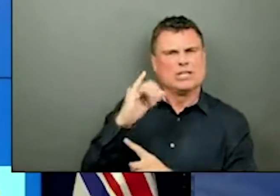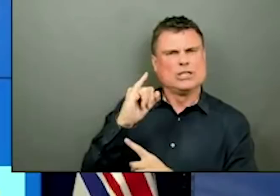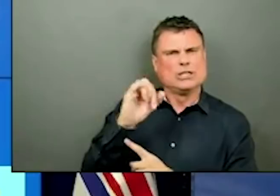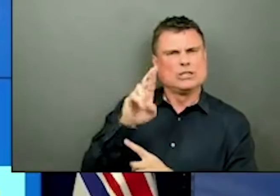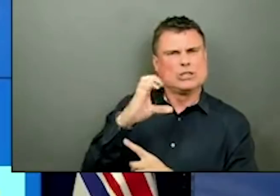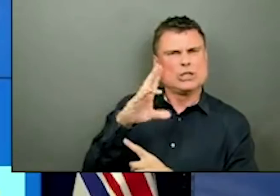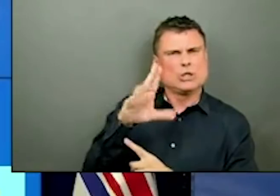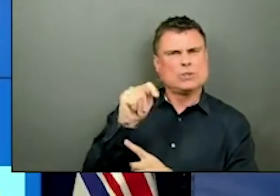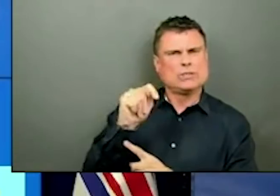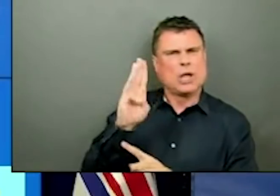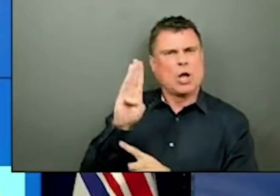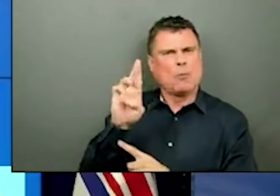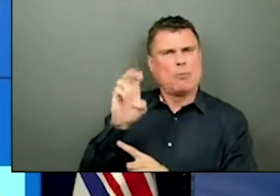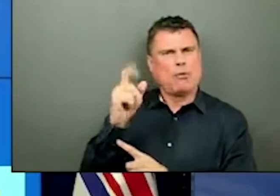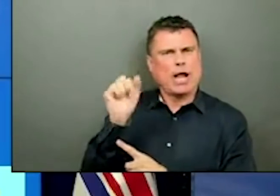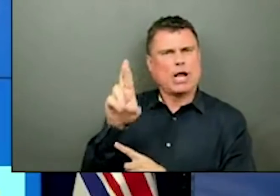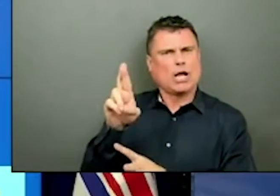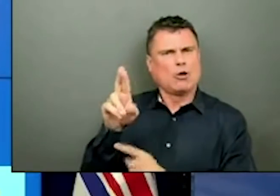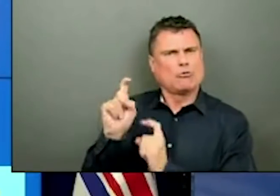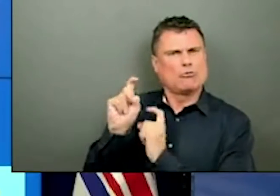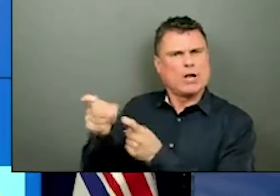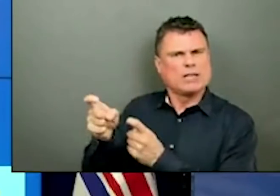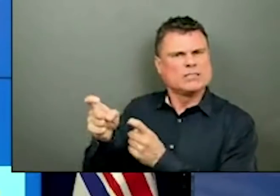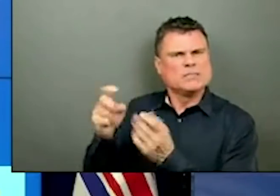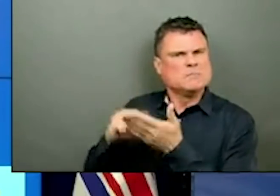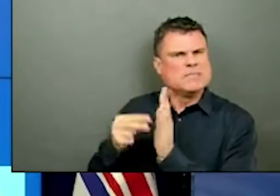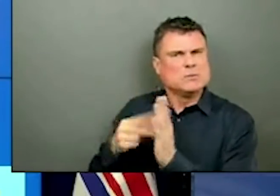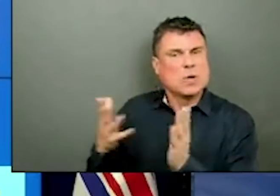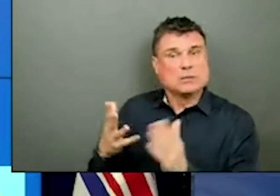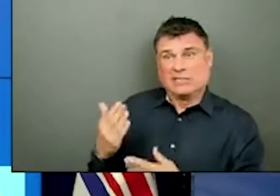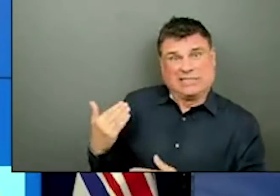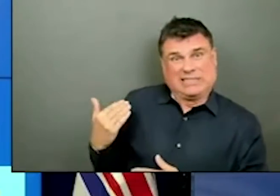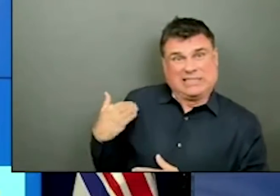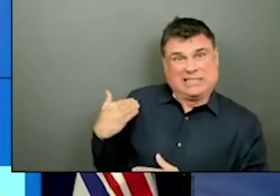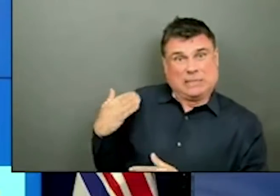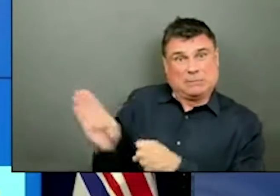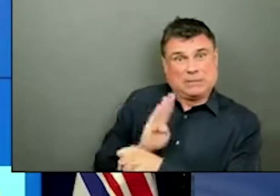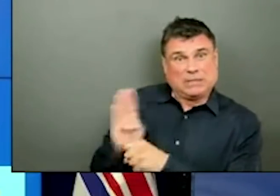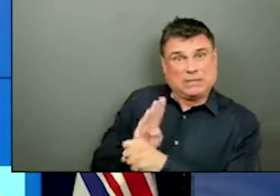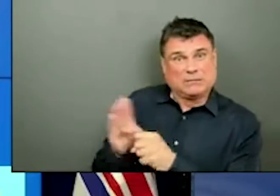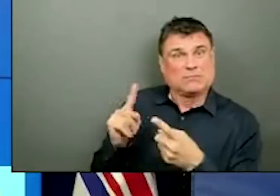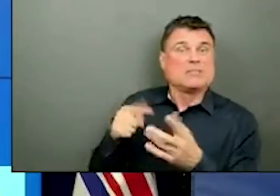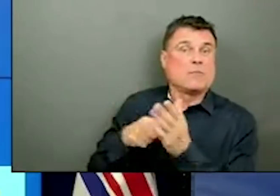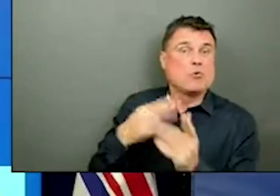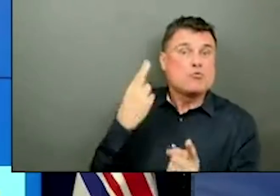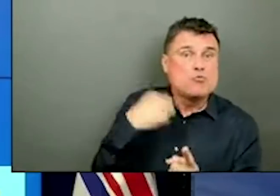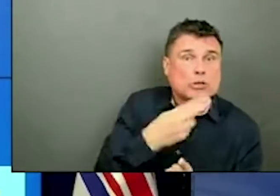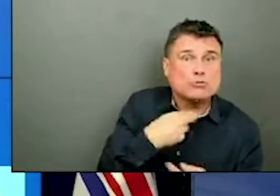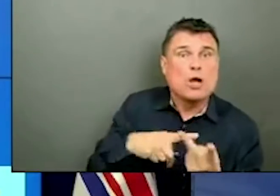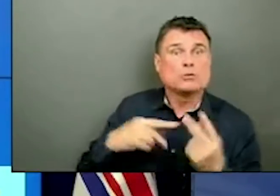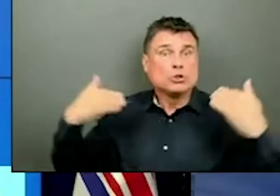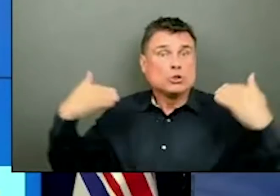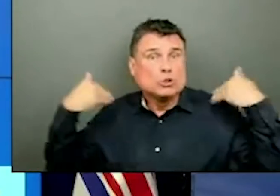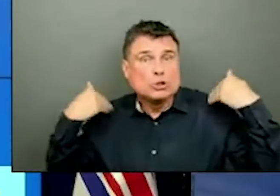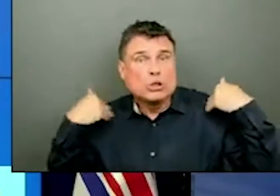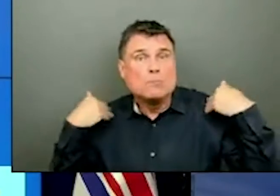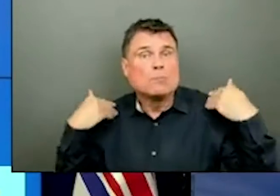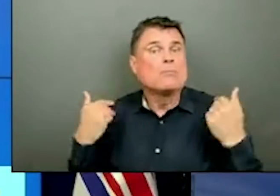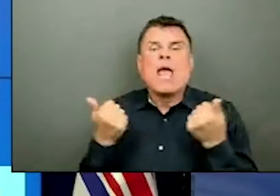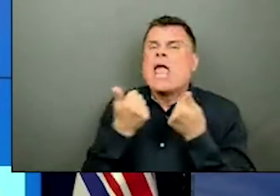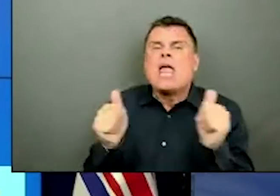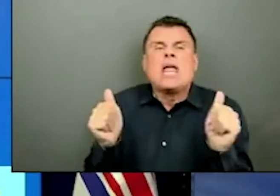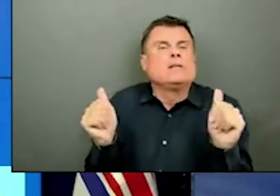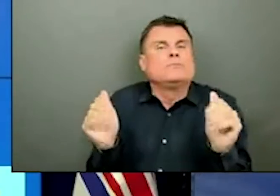businesses directly impacted by the March 30th restrictions, which would essentially just be restaurants and some gyms, or can any small